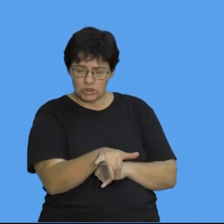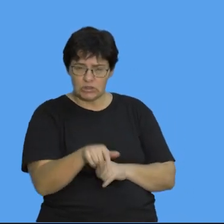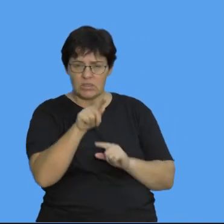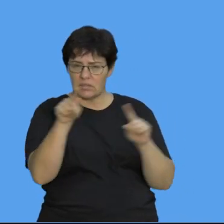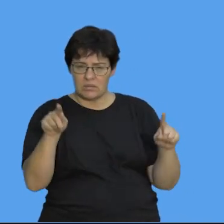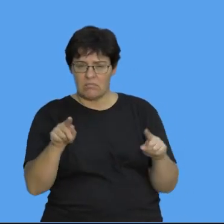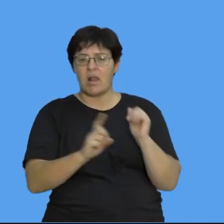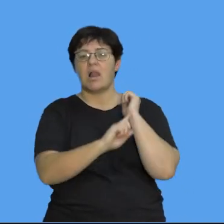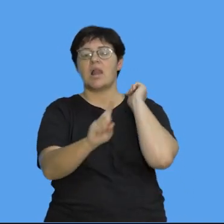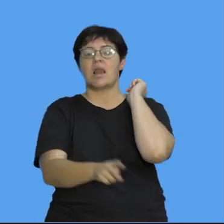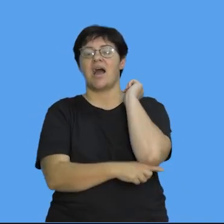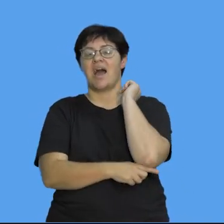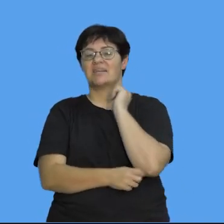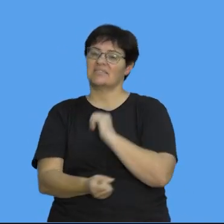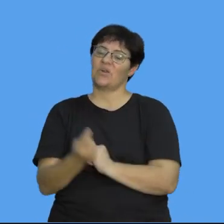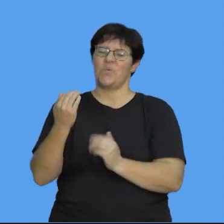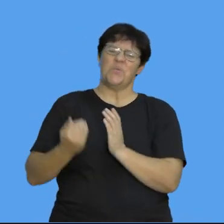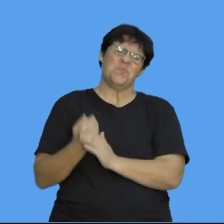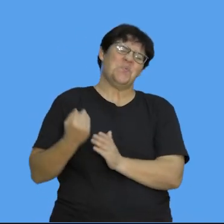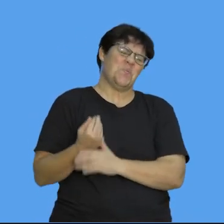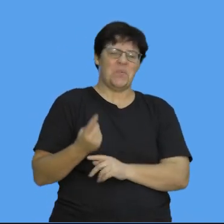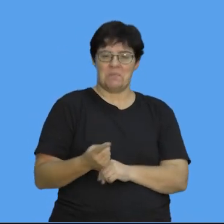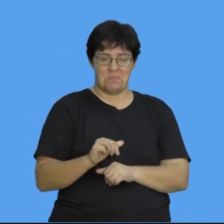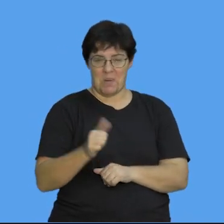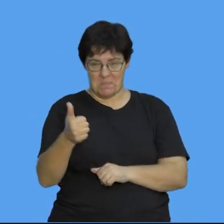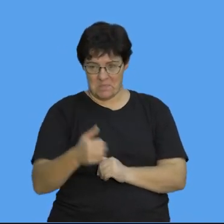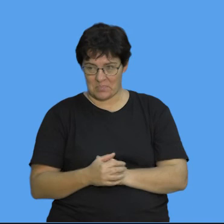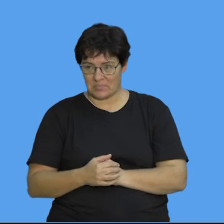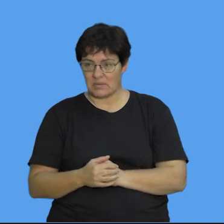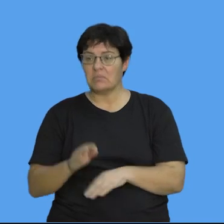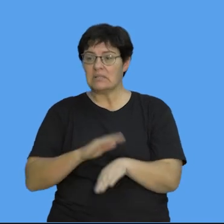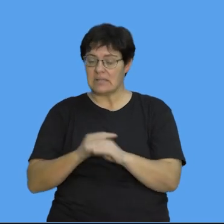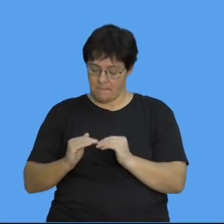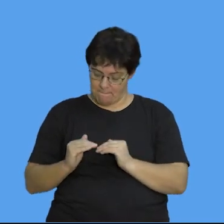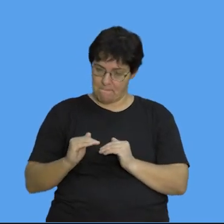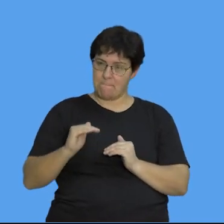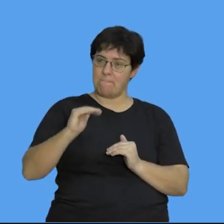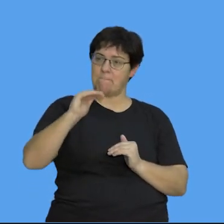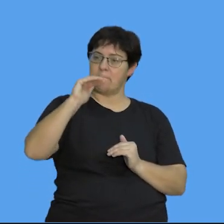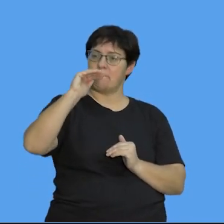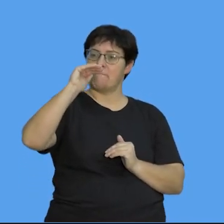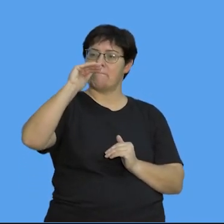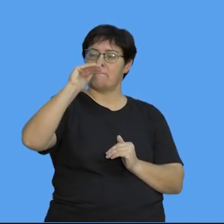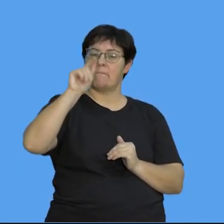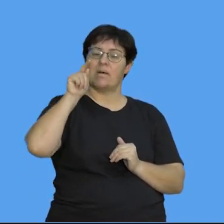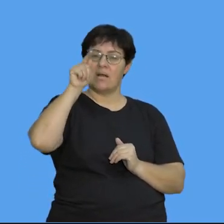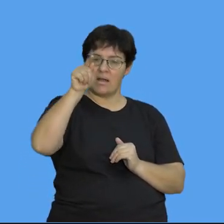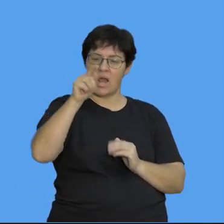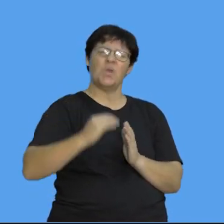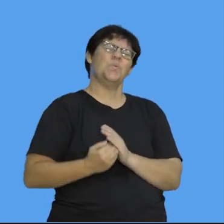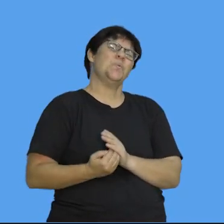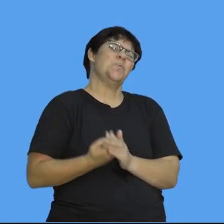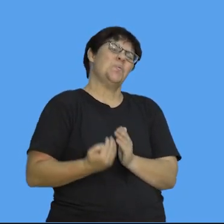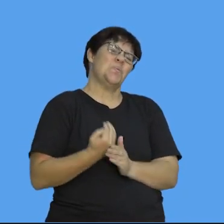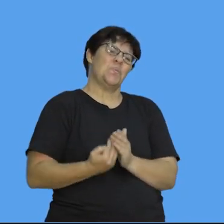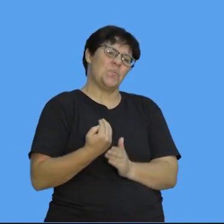of plants were the last to evolve? That means on my time scale, which are